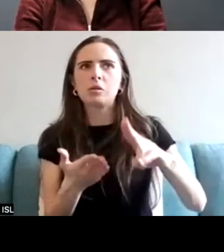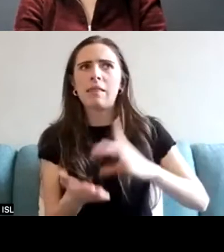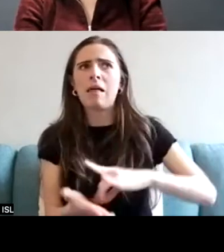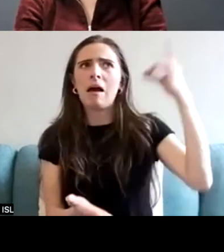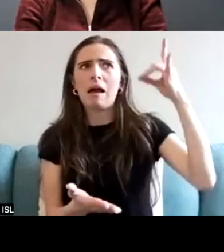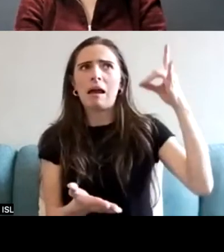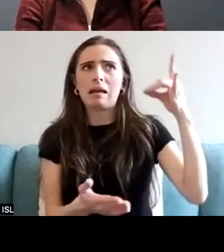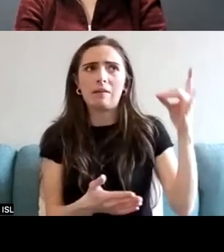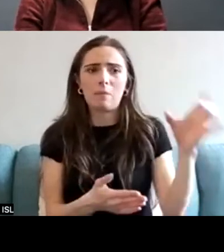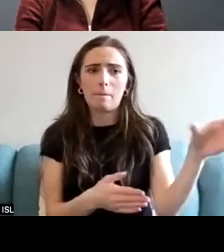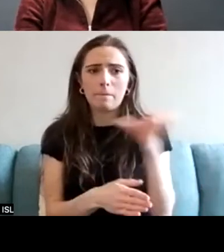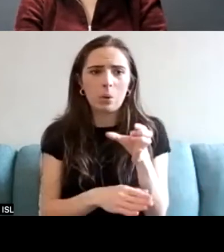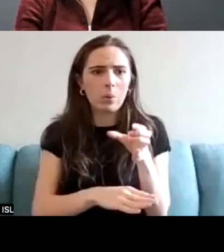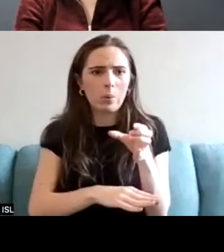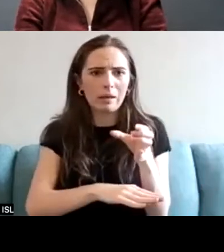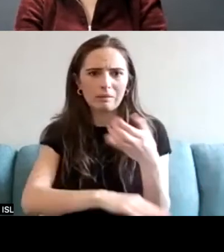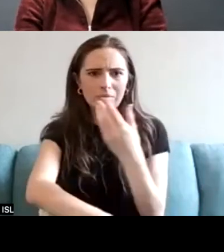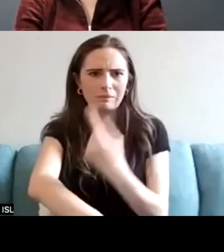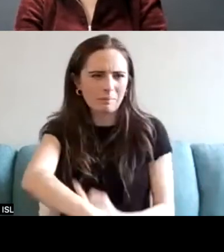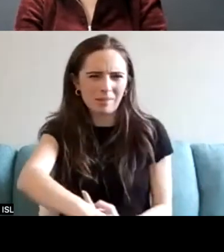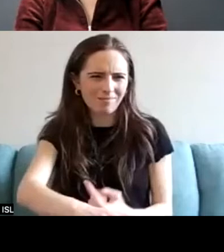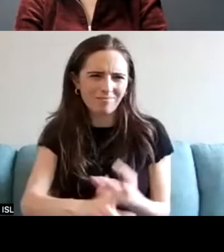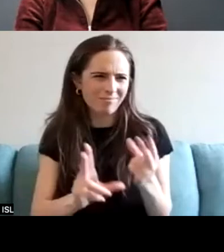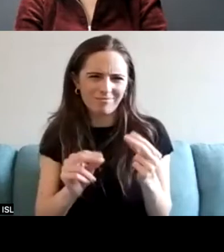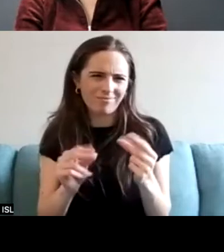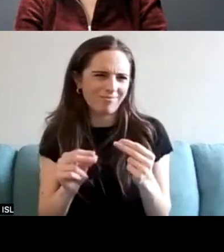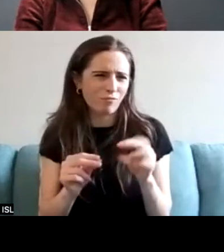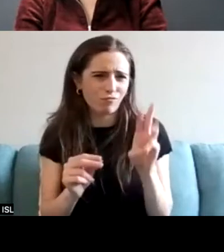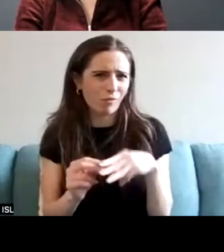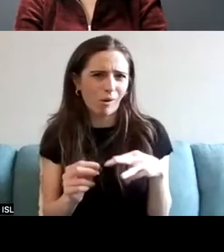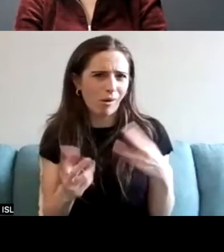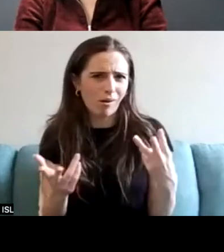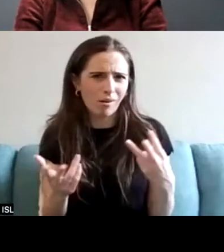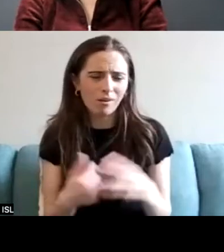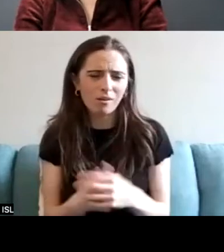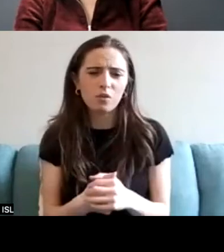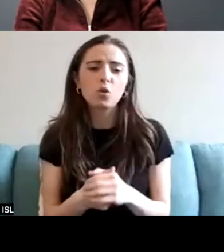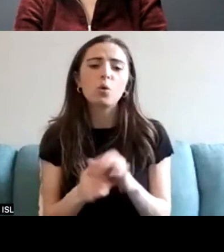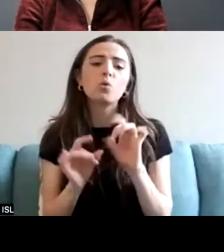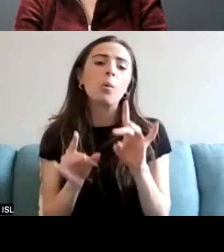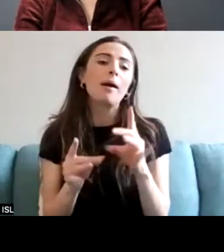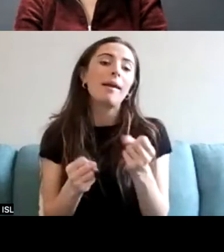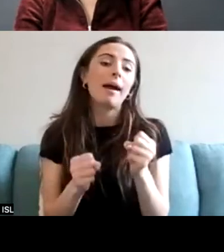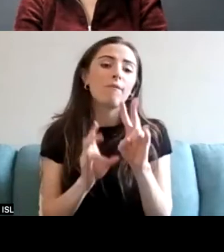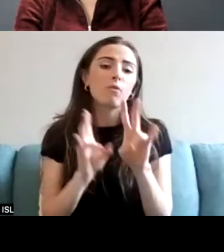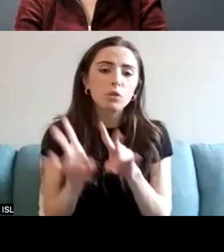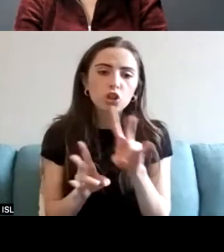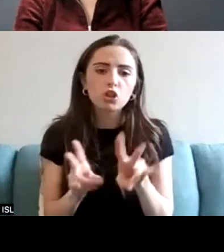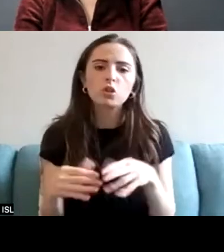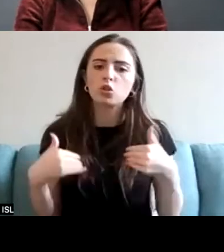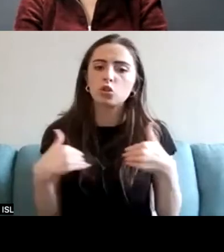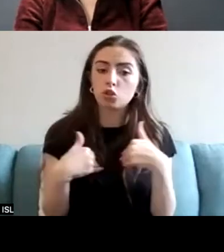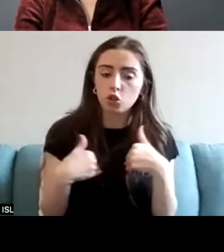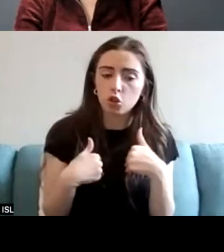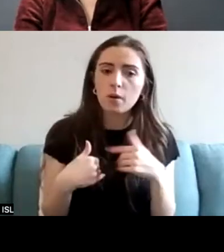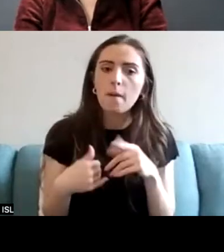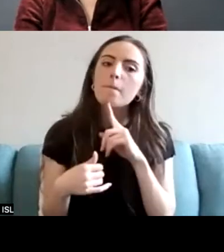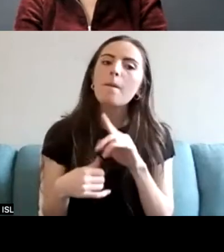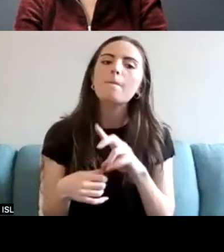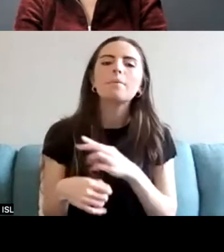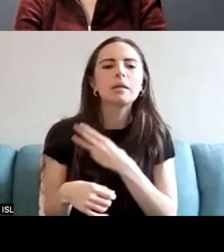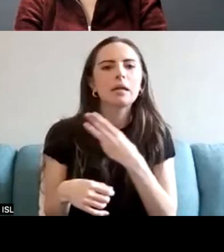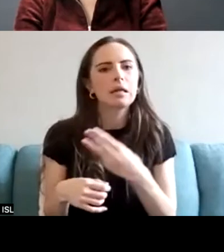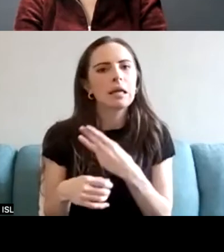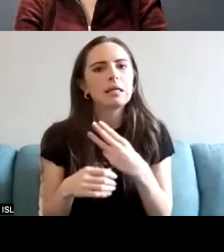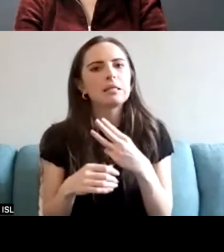it's okay to have these, you know, questions. It's okay to have these concerns. Just ask, reach